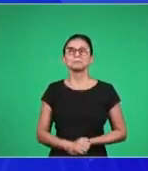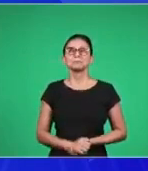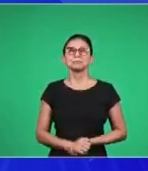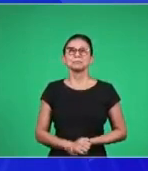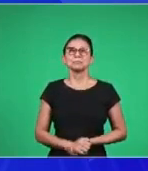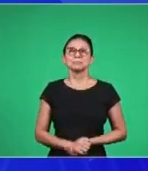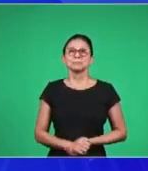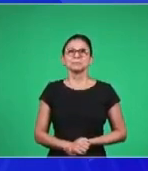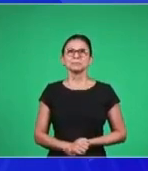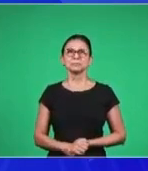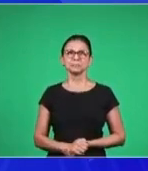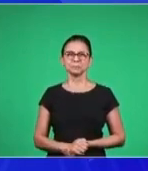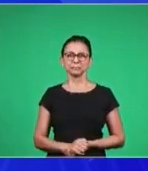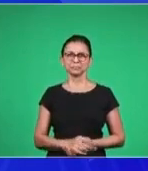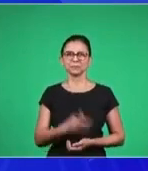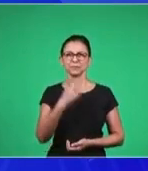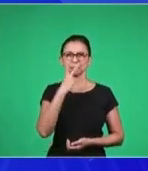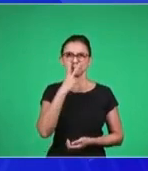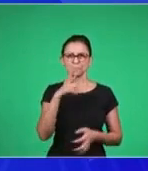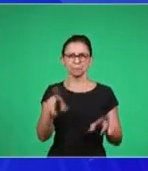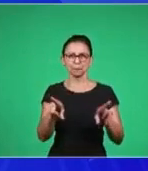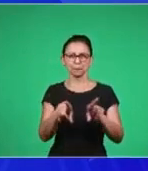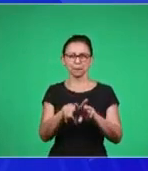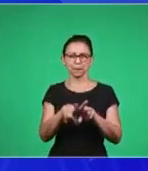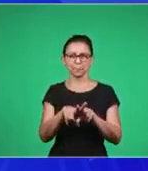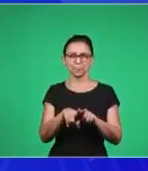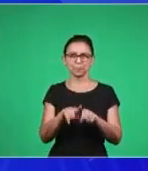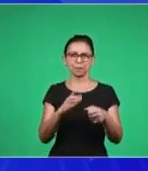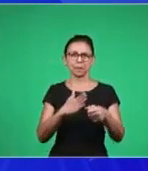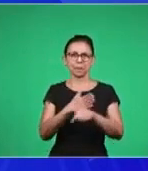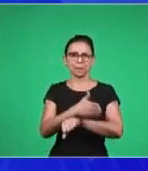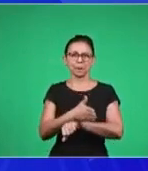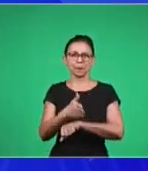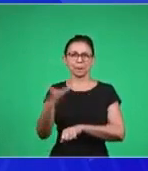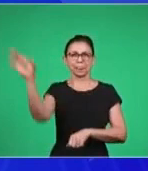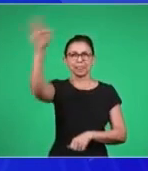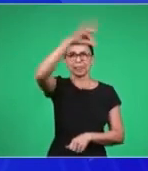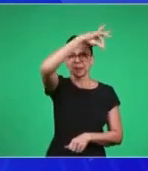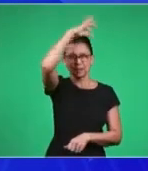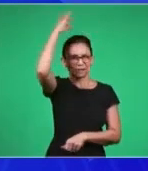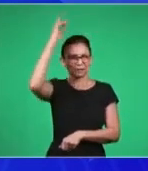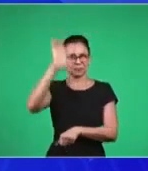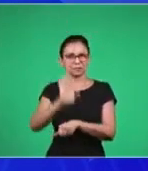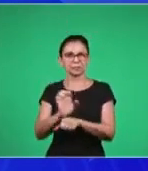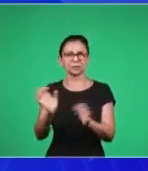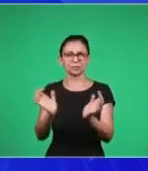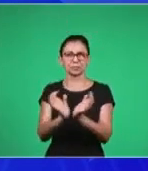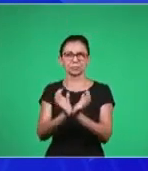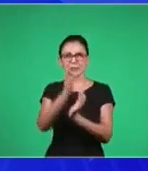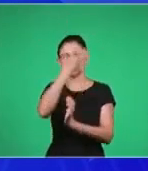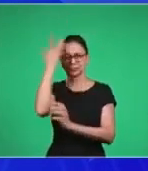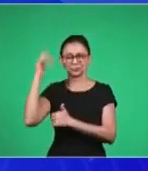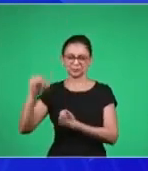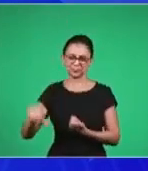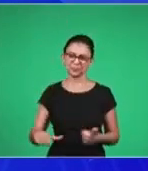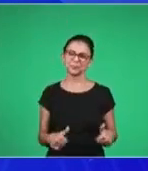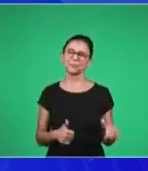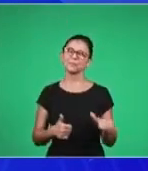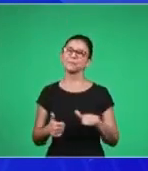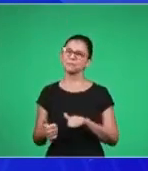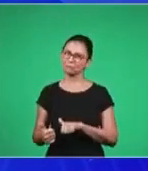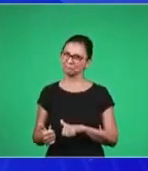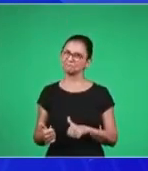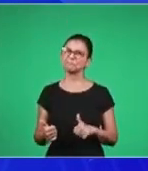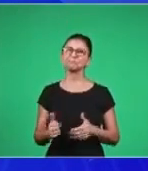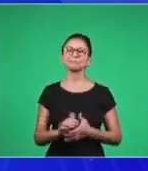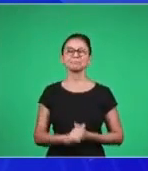was in Campina, also in Victoria e Serra, and Espírito Santo, a big group of people were baptized